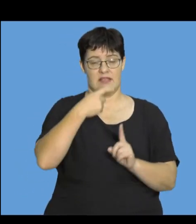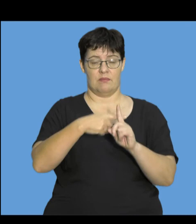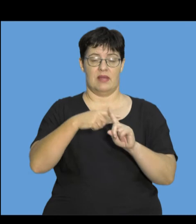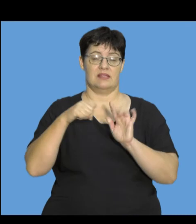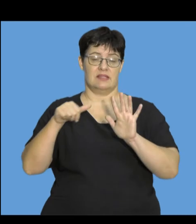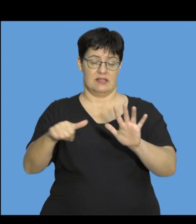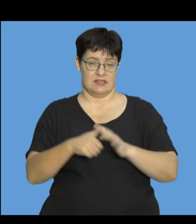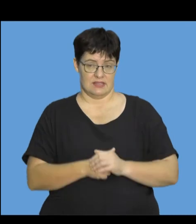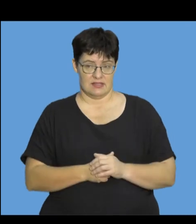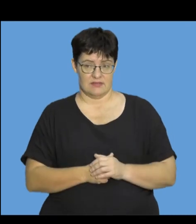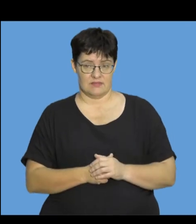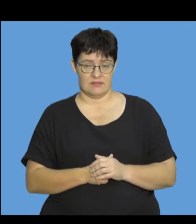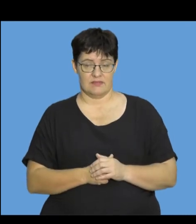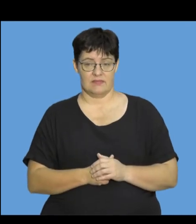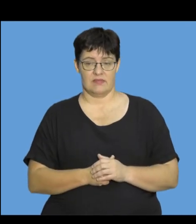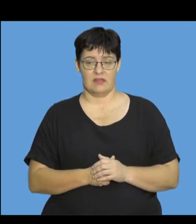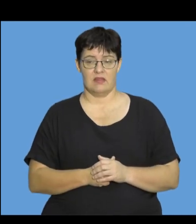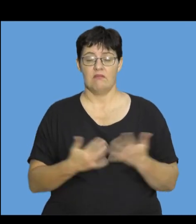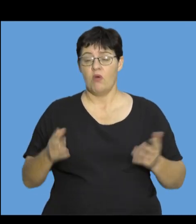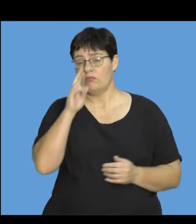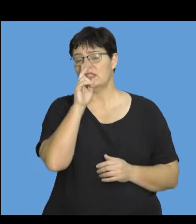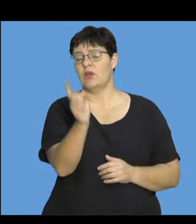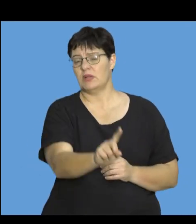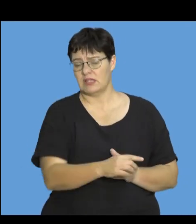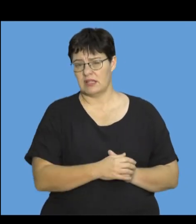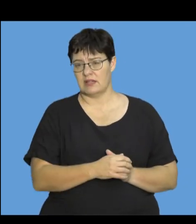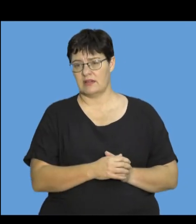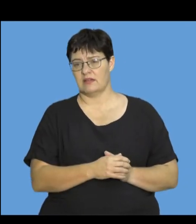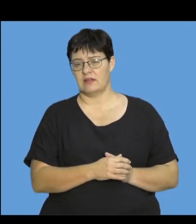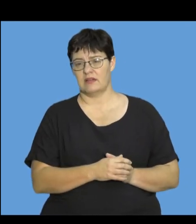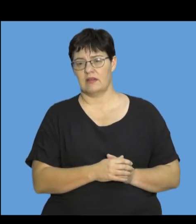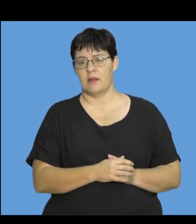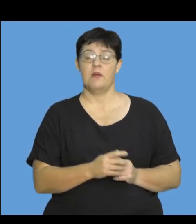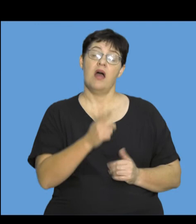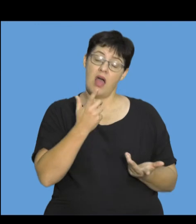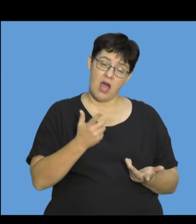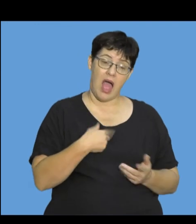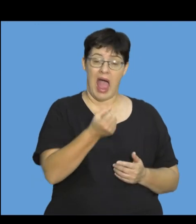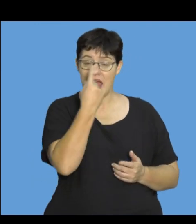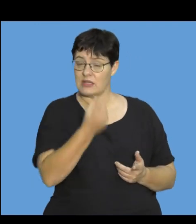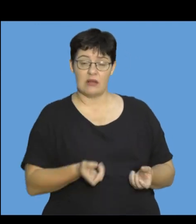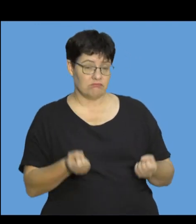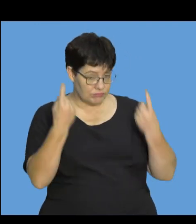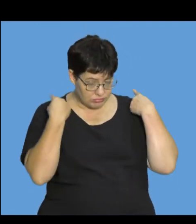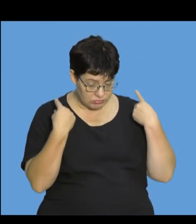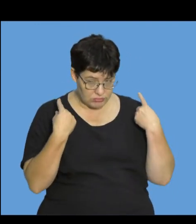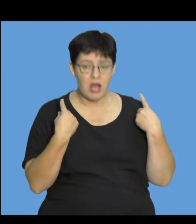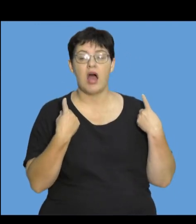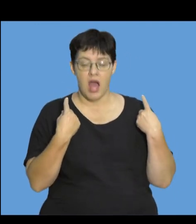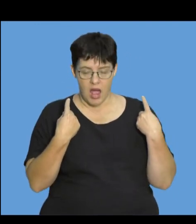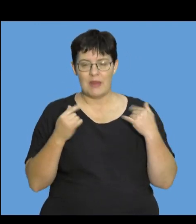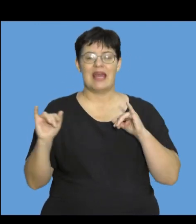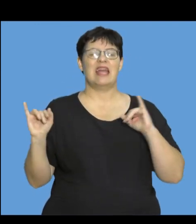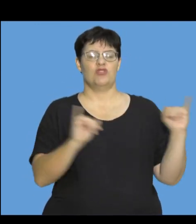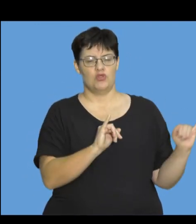to the exponent of x plus 6, right? So you can see that, remember, I said, if you don't understand